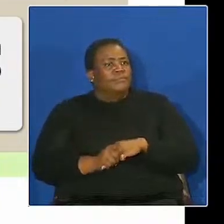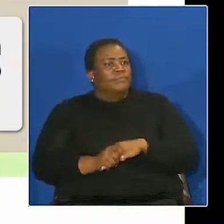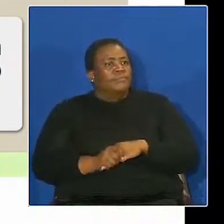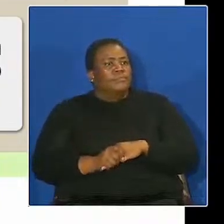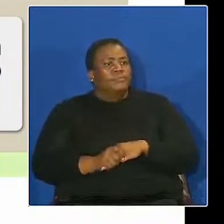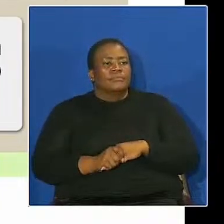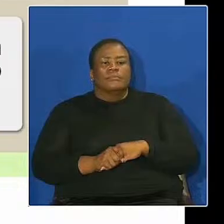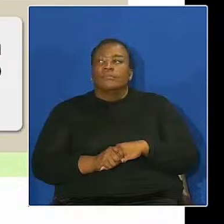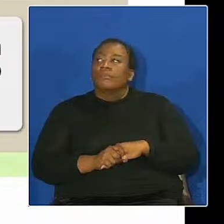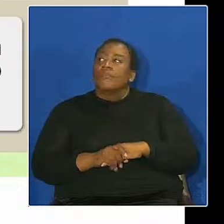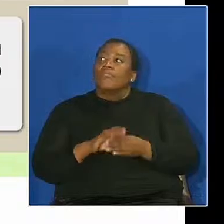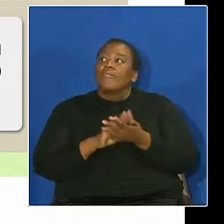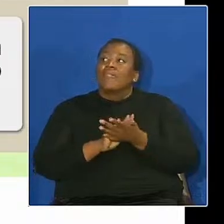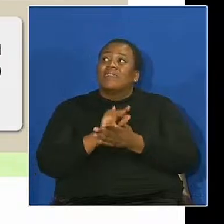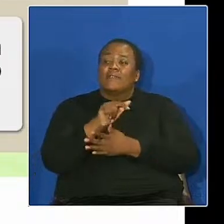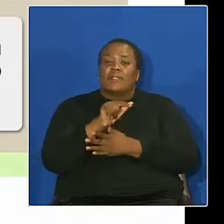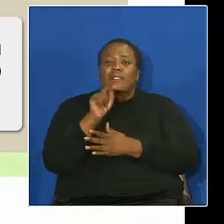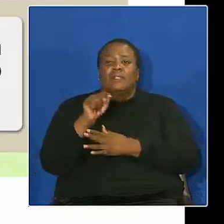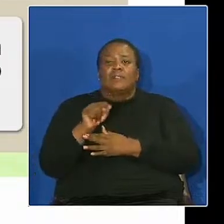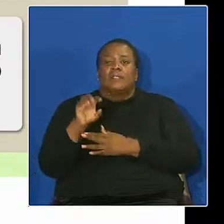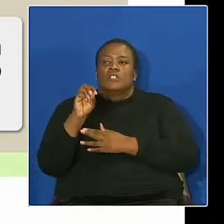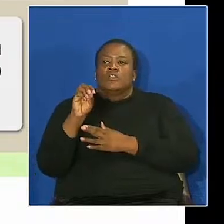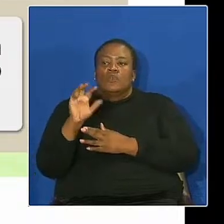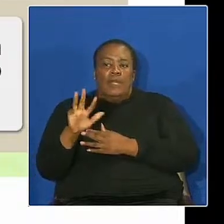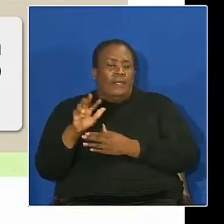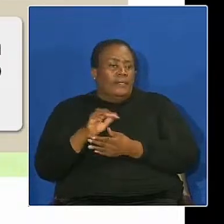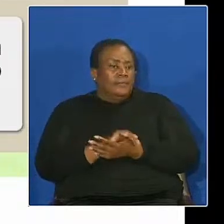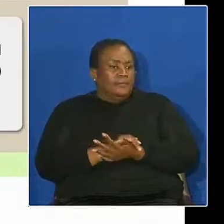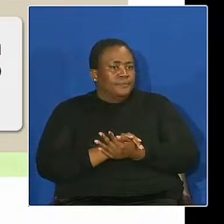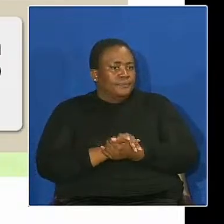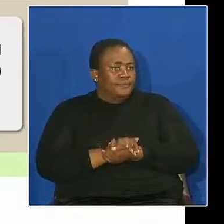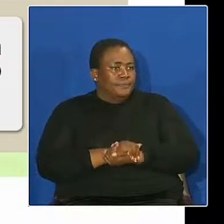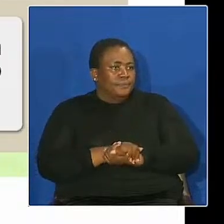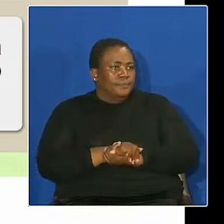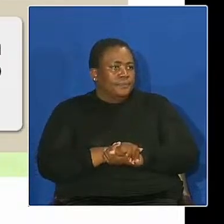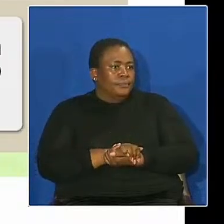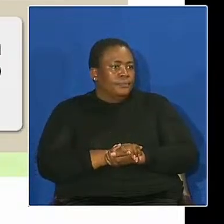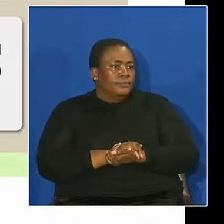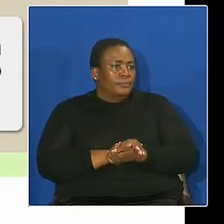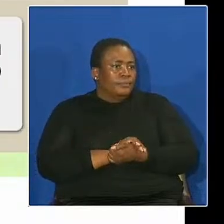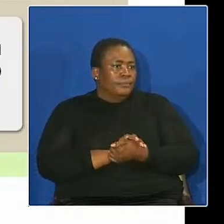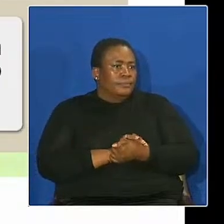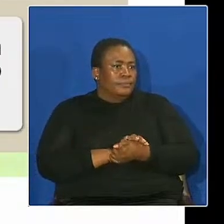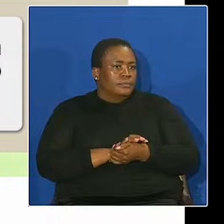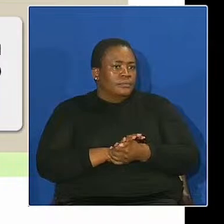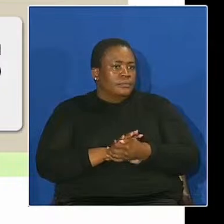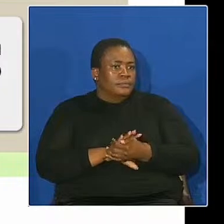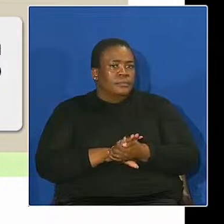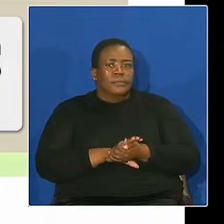at 17:09. And then at